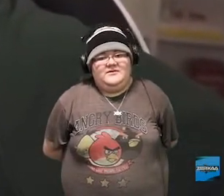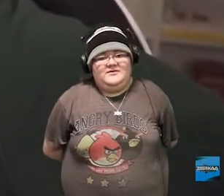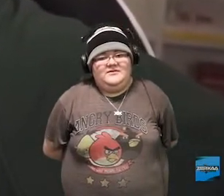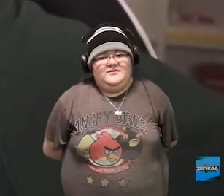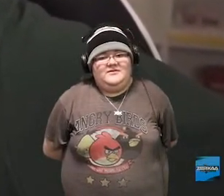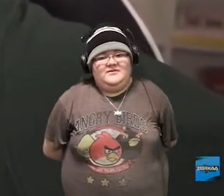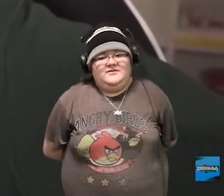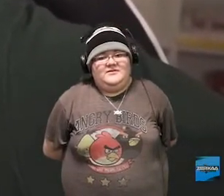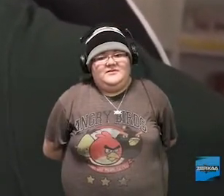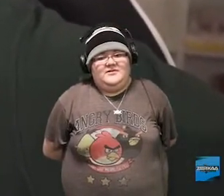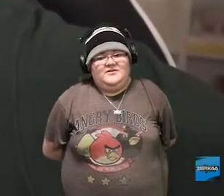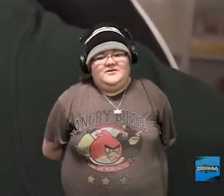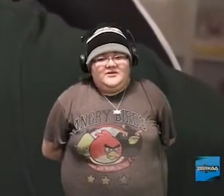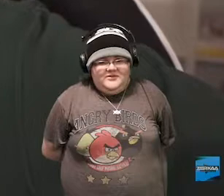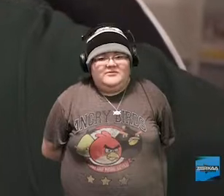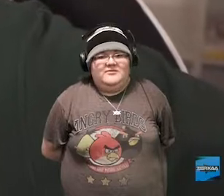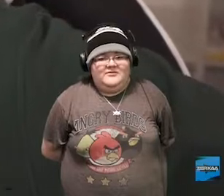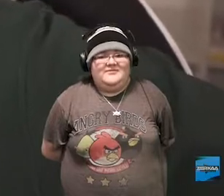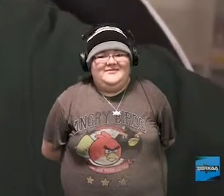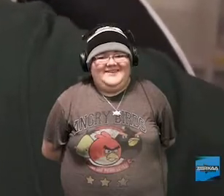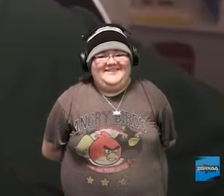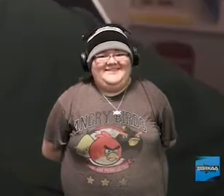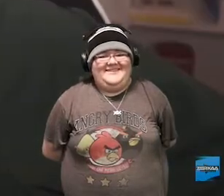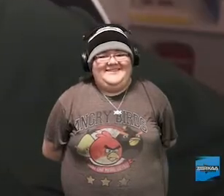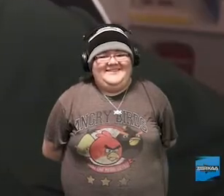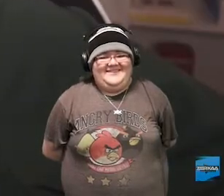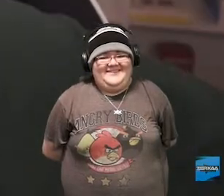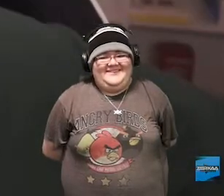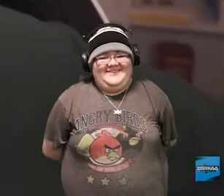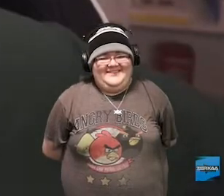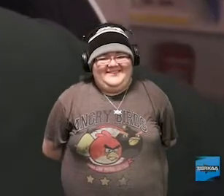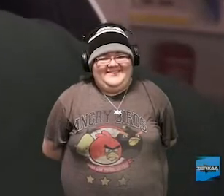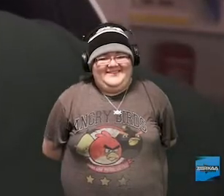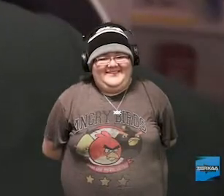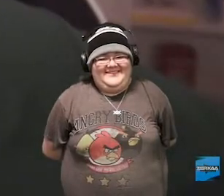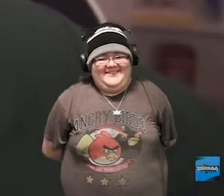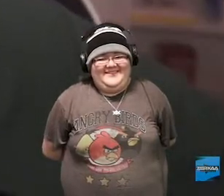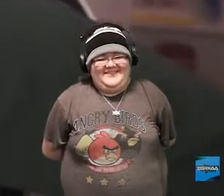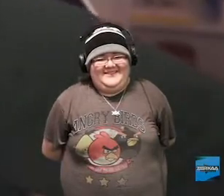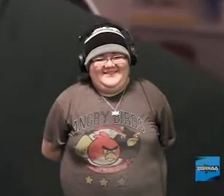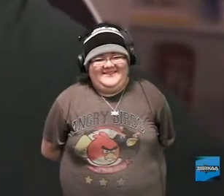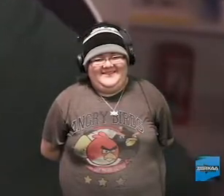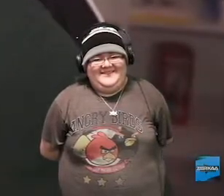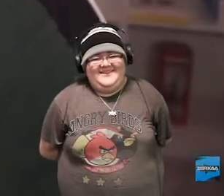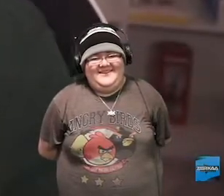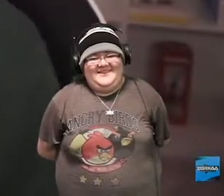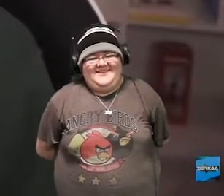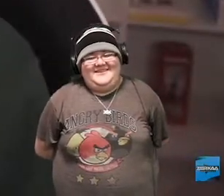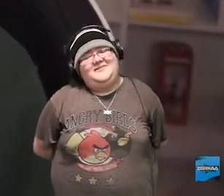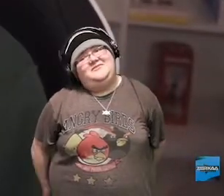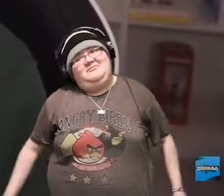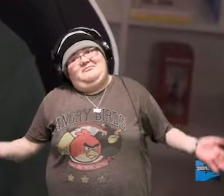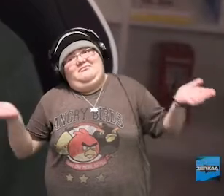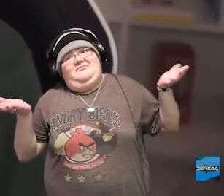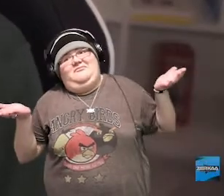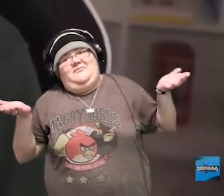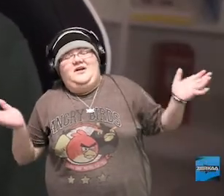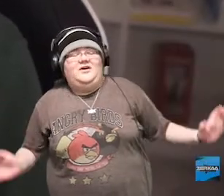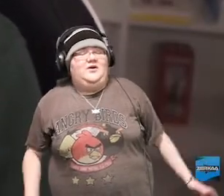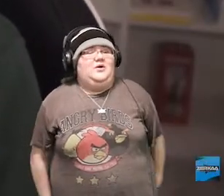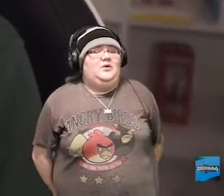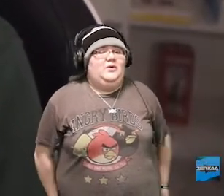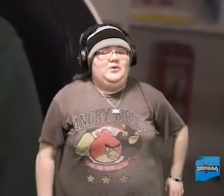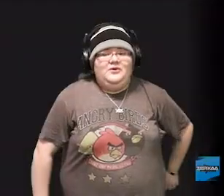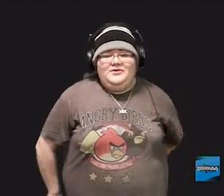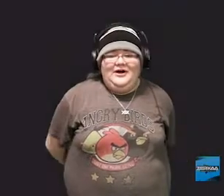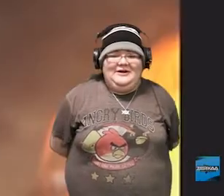And maybe for FIFA 21, we'll try and get it so we have sick stat-like collection. FIFA 21 Pro Clubs could be a little bit of a banger series, you know, because that club series is